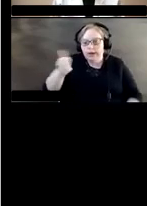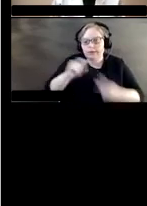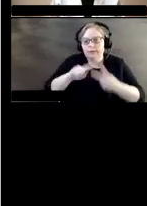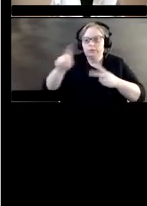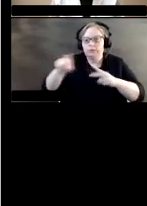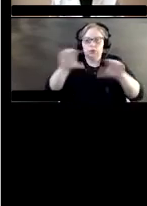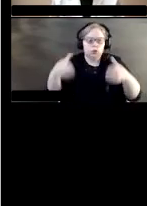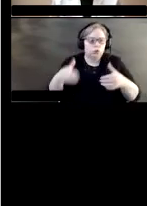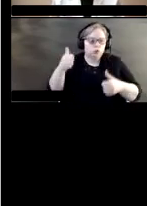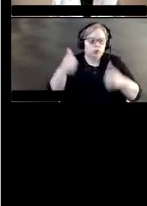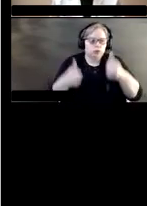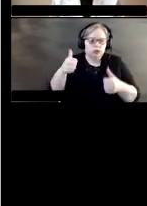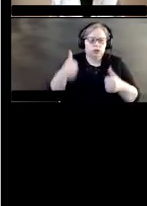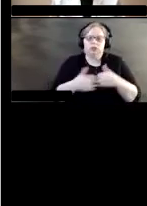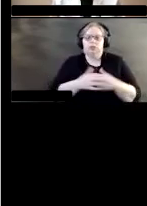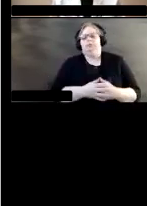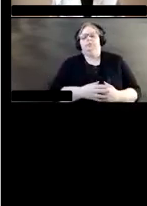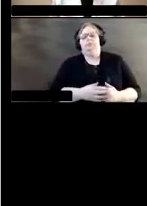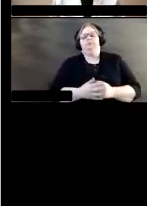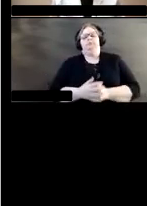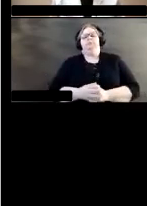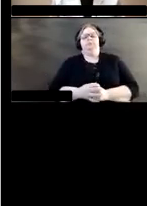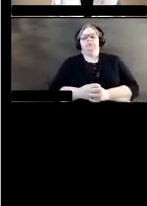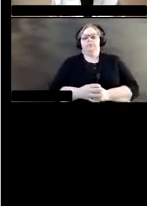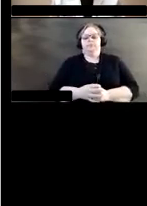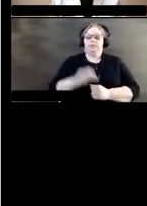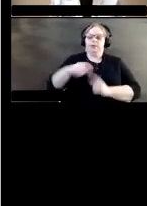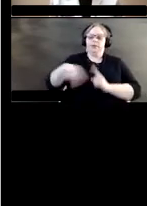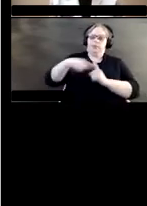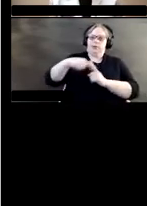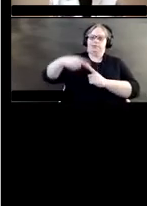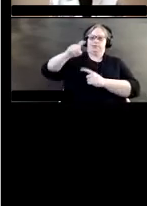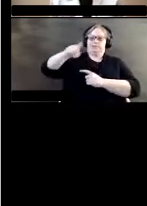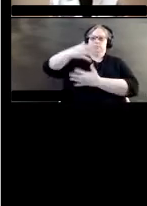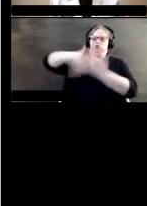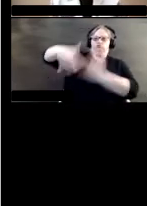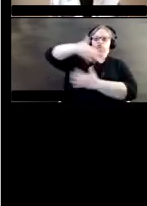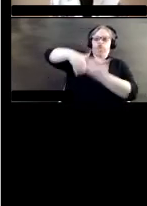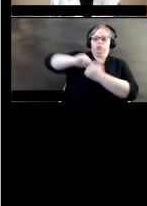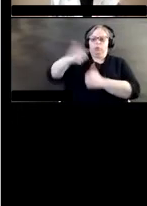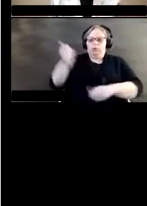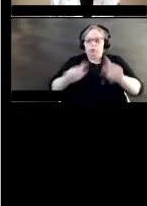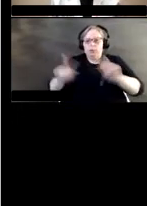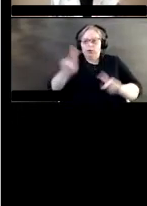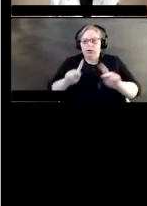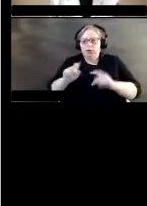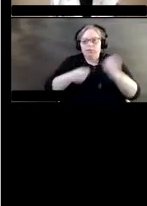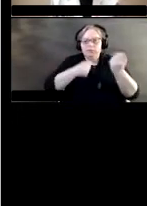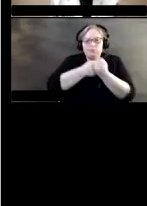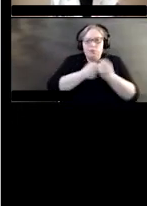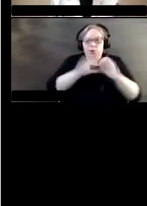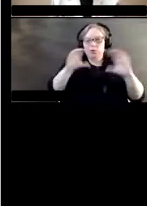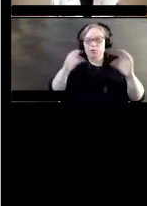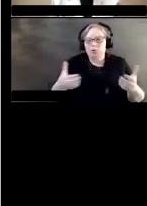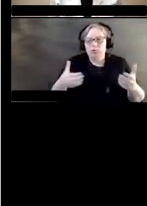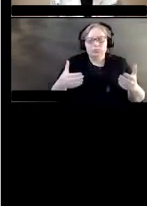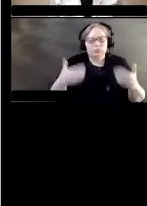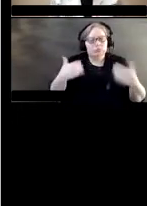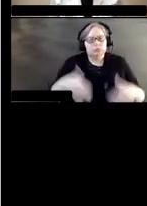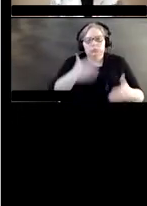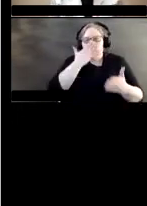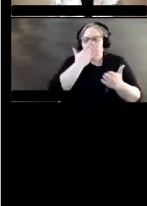setting to hold you accountable and that socialization? Support groups are a great way to gain